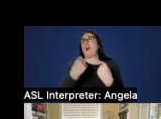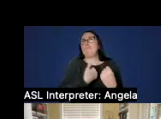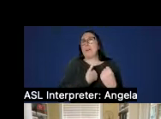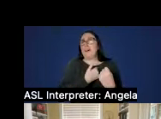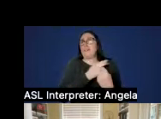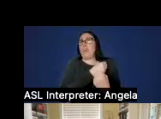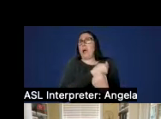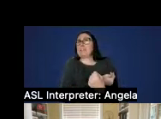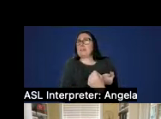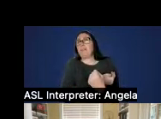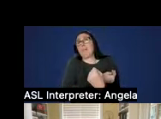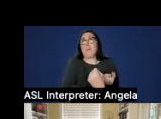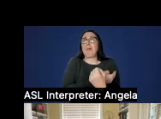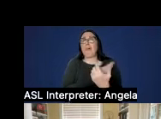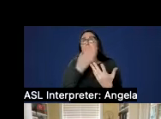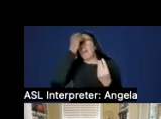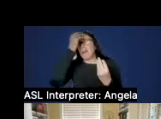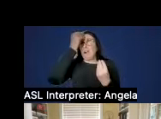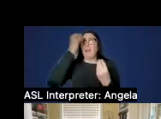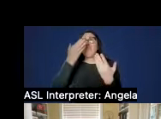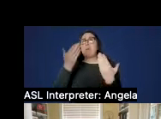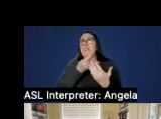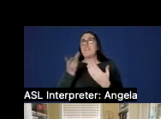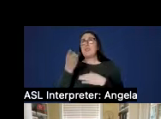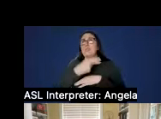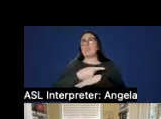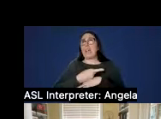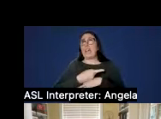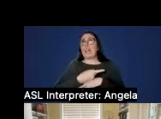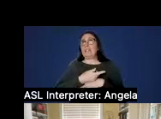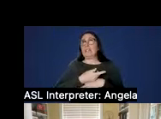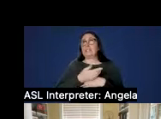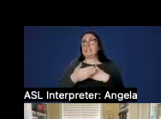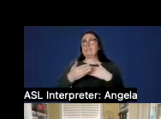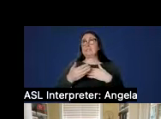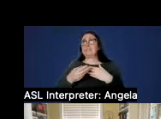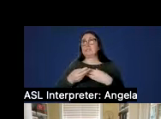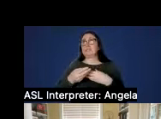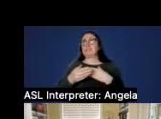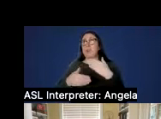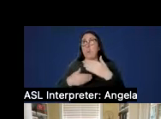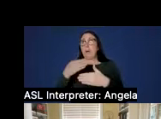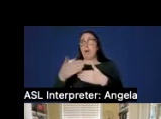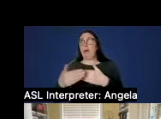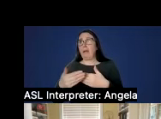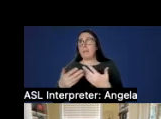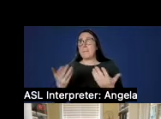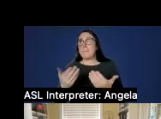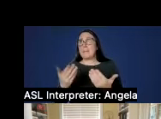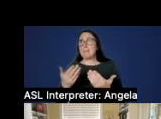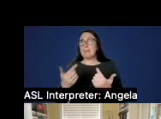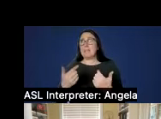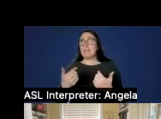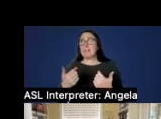Maybe a couple days go by, they reach out to your center for services. Maybe you are the first person who finds